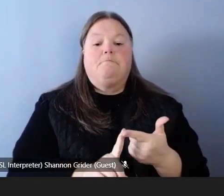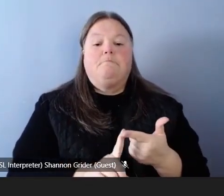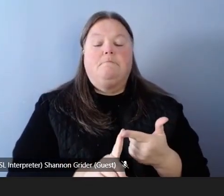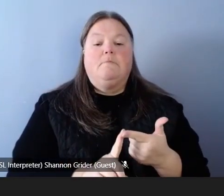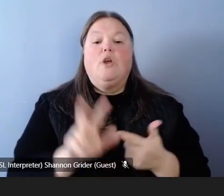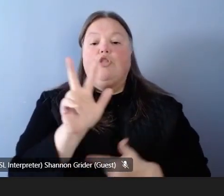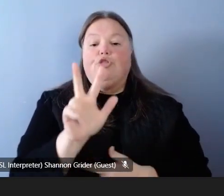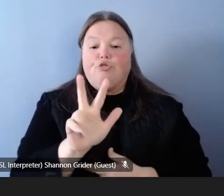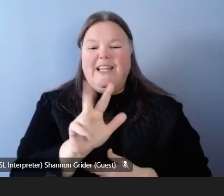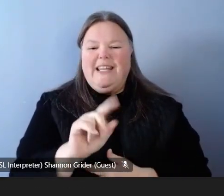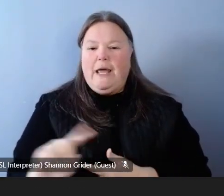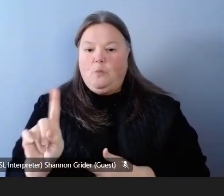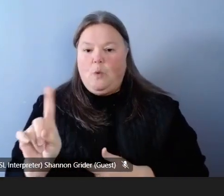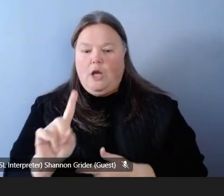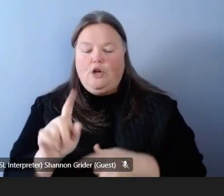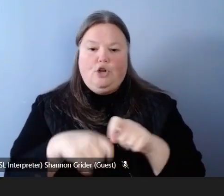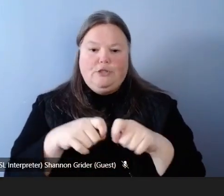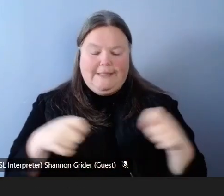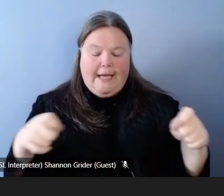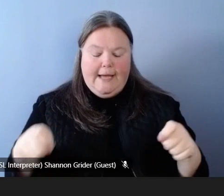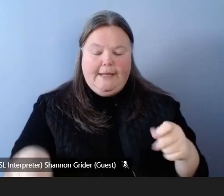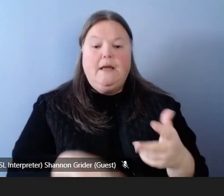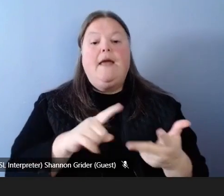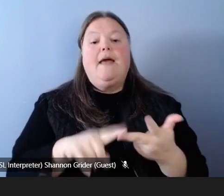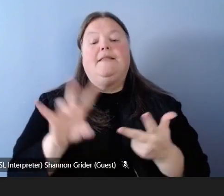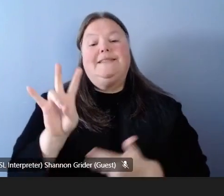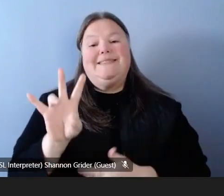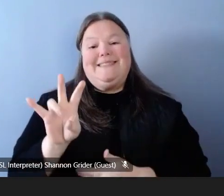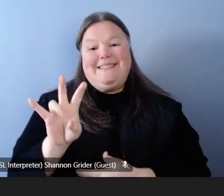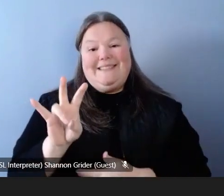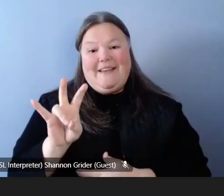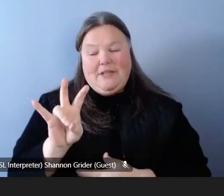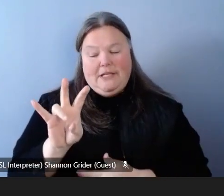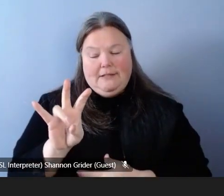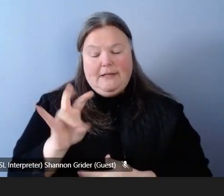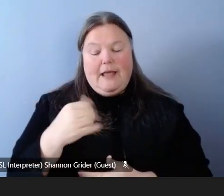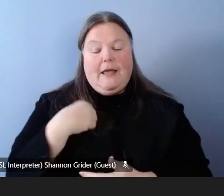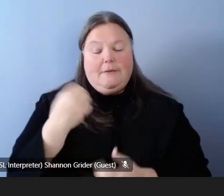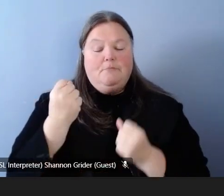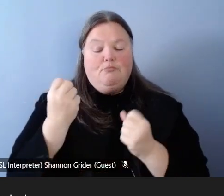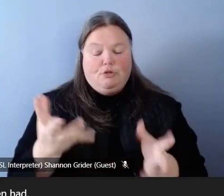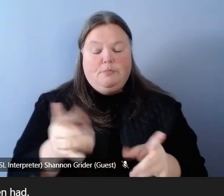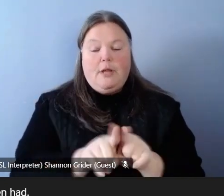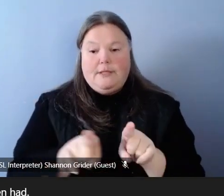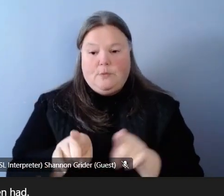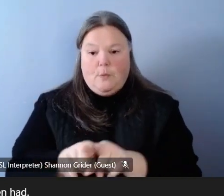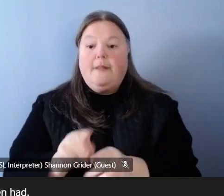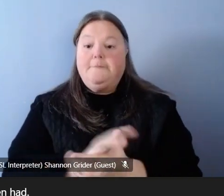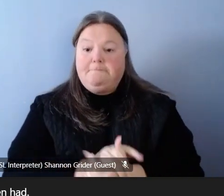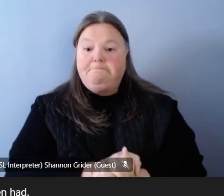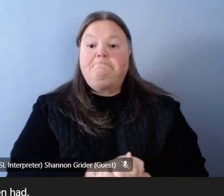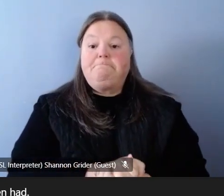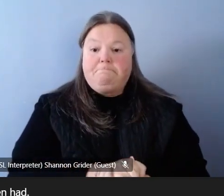3 and 1 were tied, and then 7 had multiple as well.